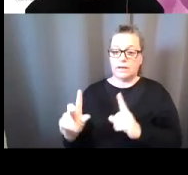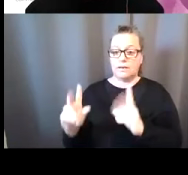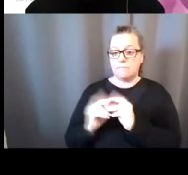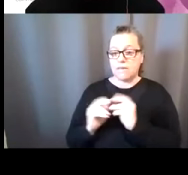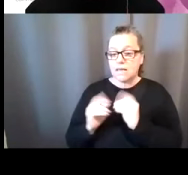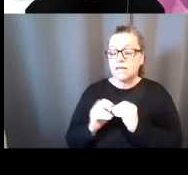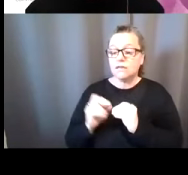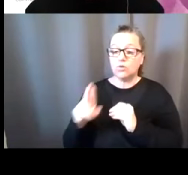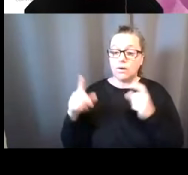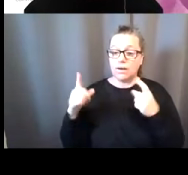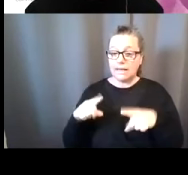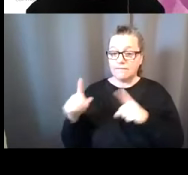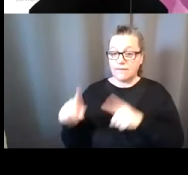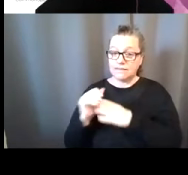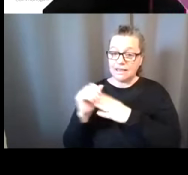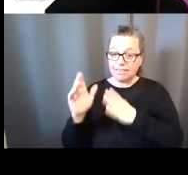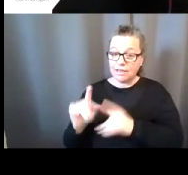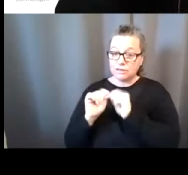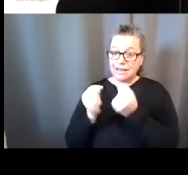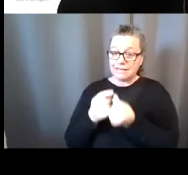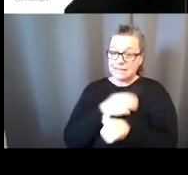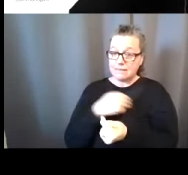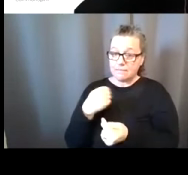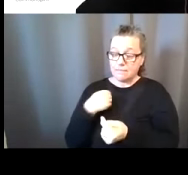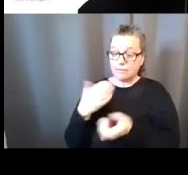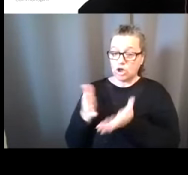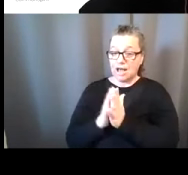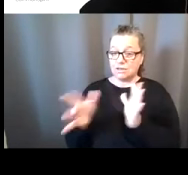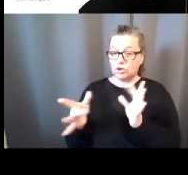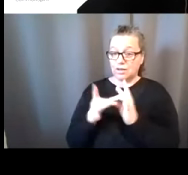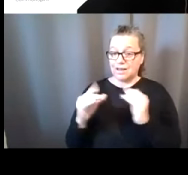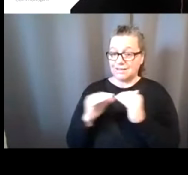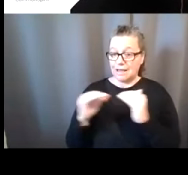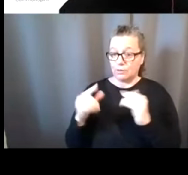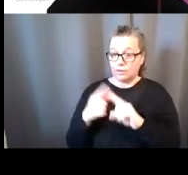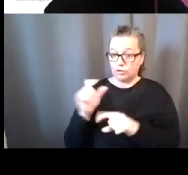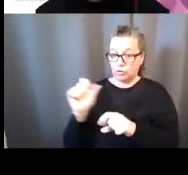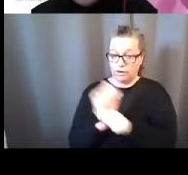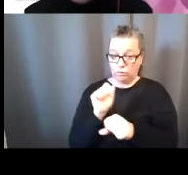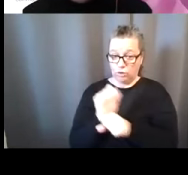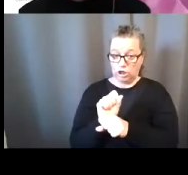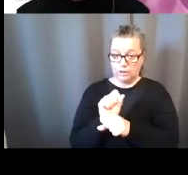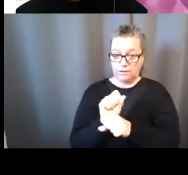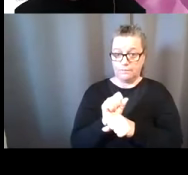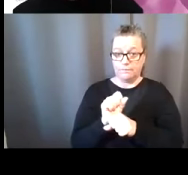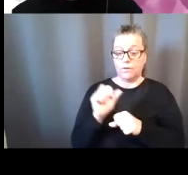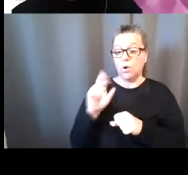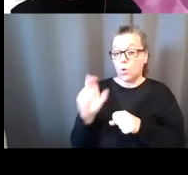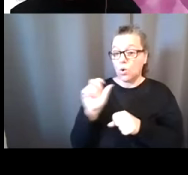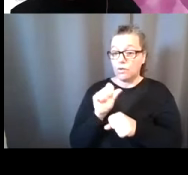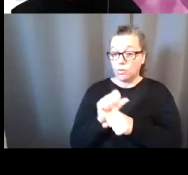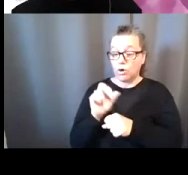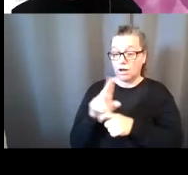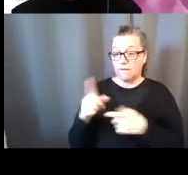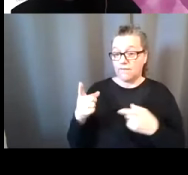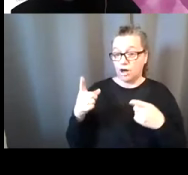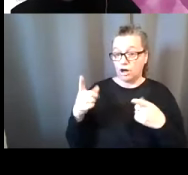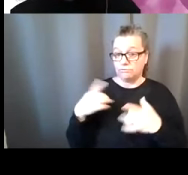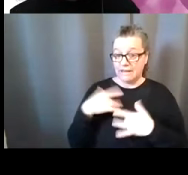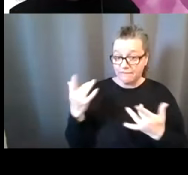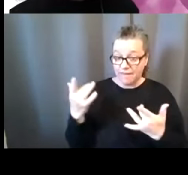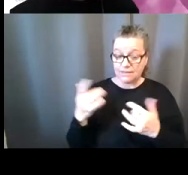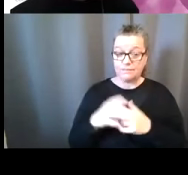or events. Leaders and team members are asked to connect equity to their work or the work of their event. The planned equity